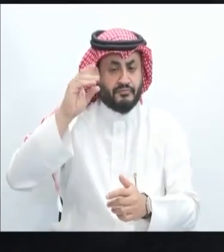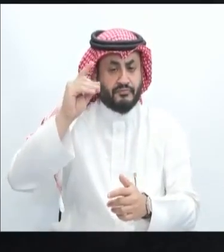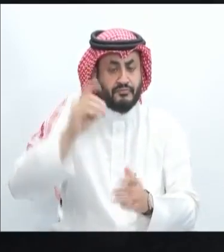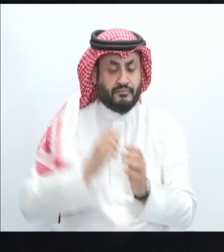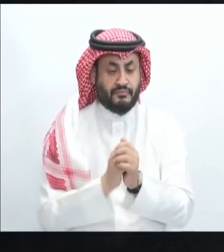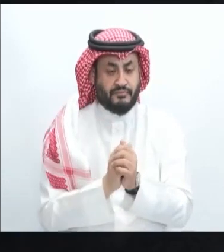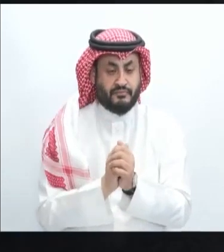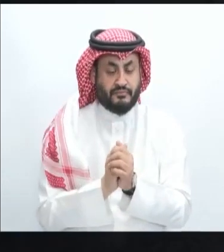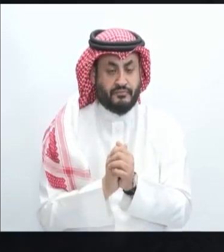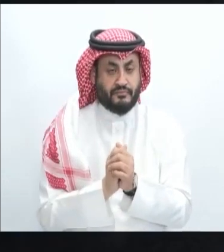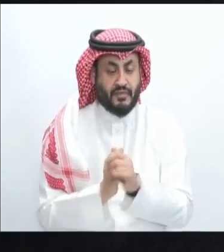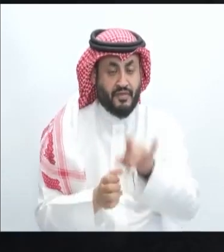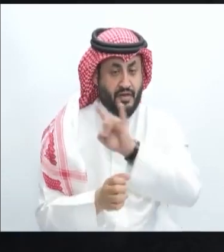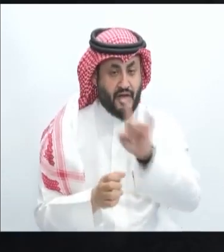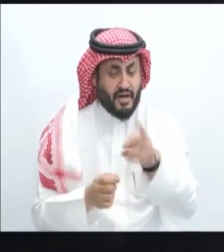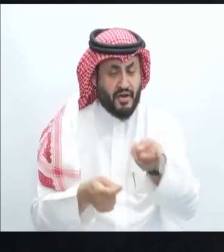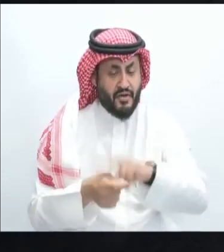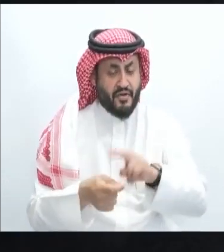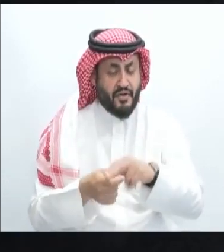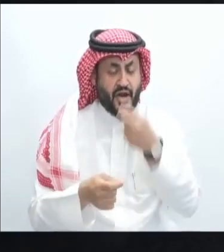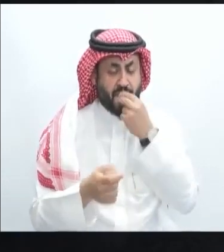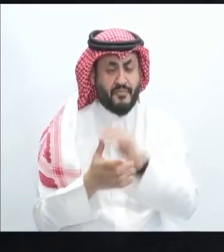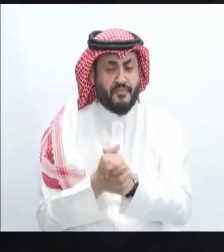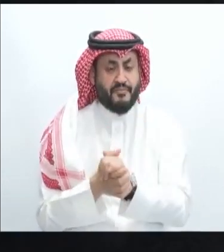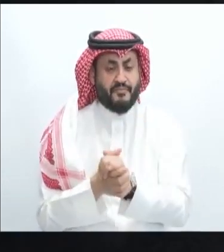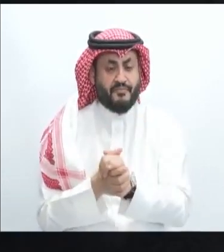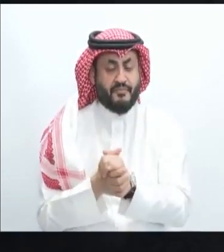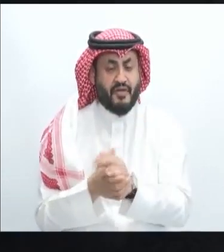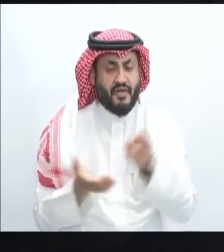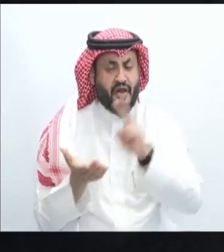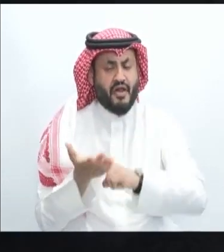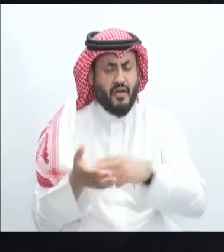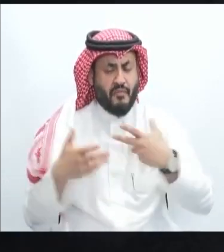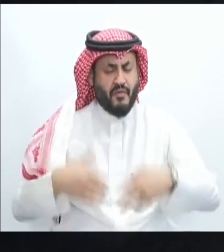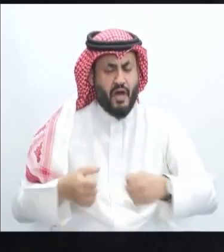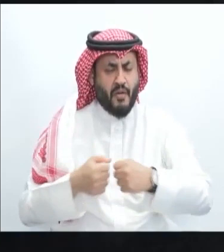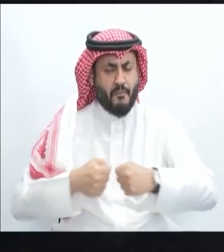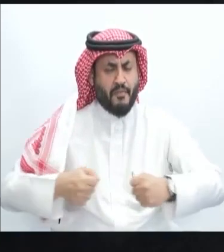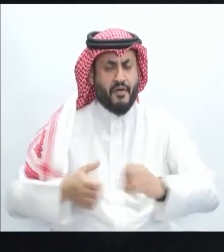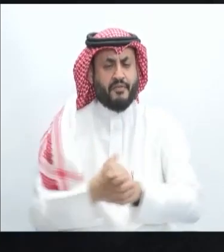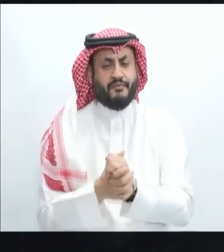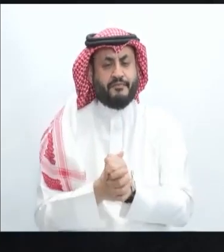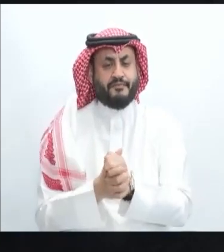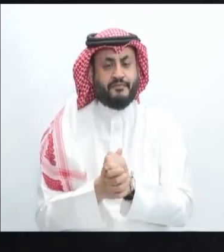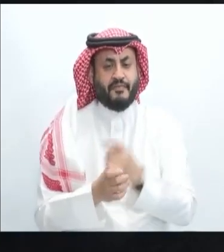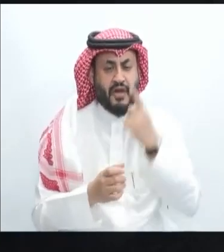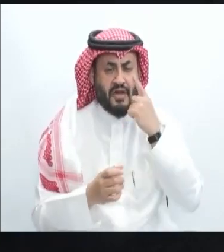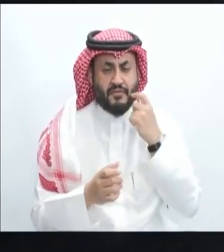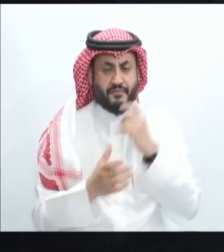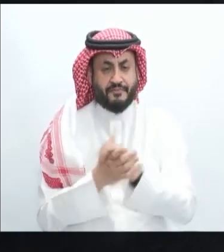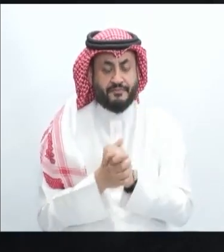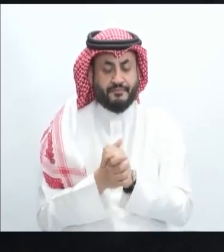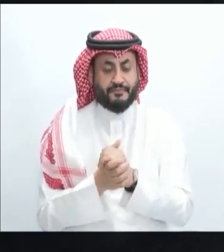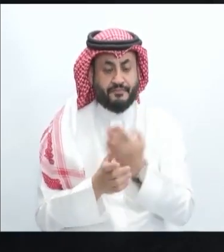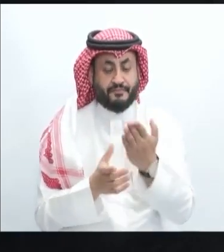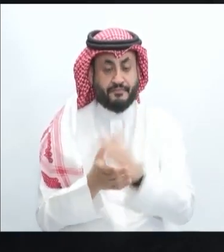not recommended because it will have effects on your body and also on your health. And this